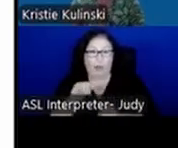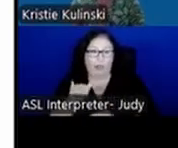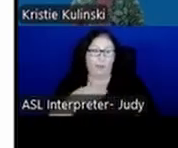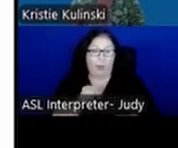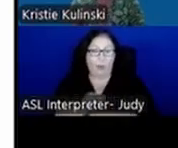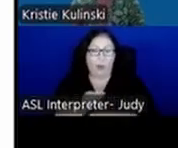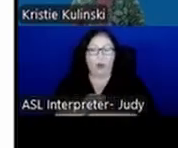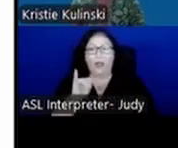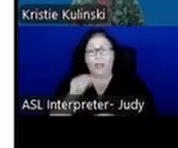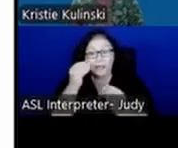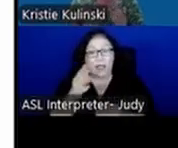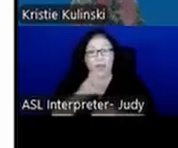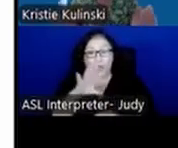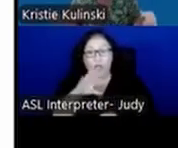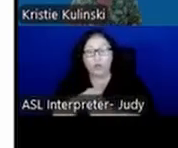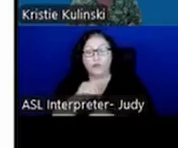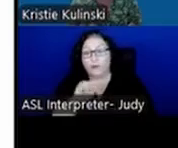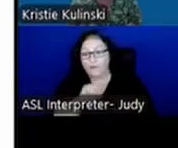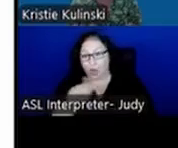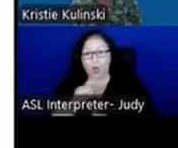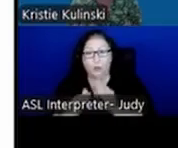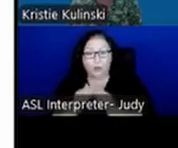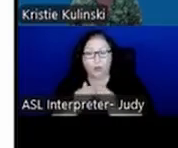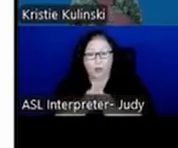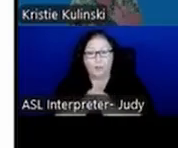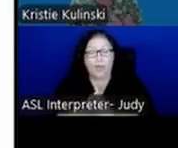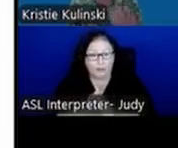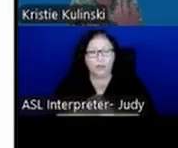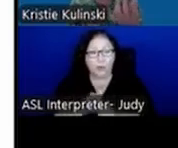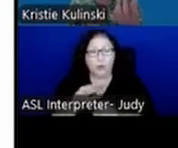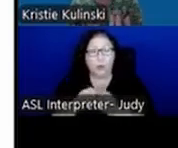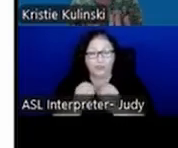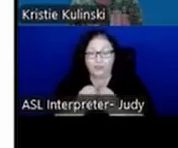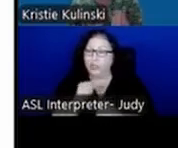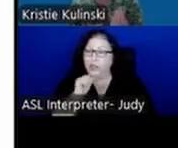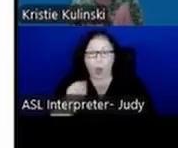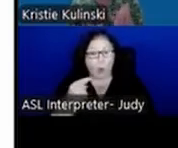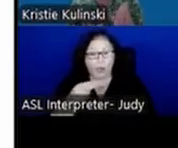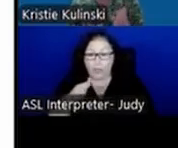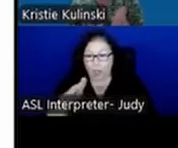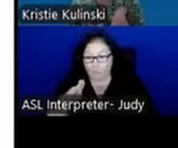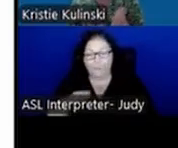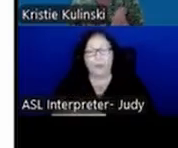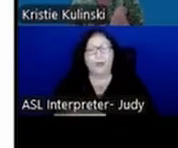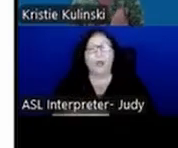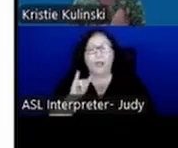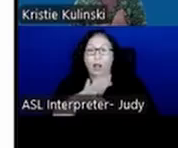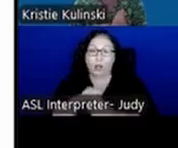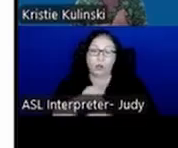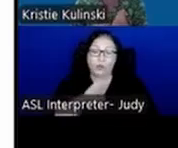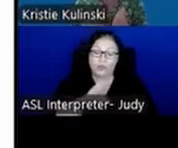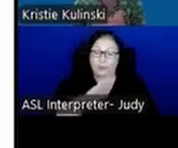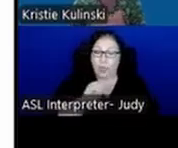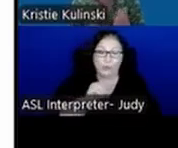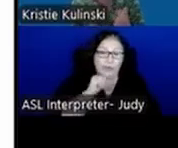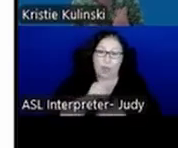is inclusive of all community-based organizations, not just the hubs. So it includes those CBOs that aren't contracting as part of a network,